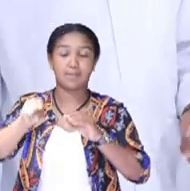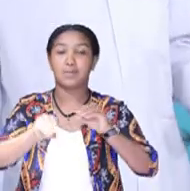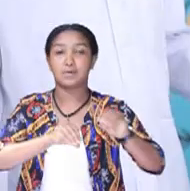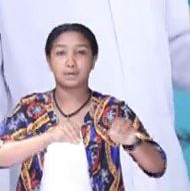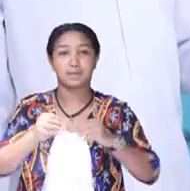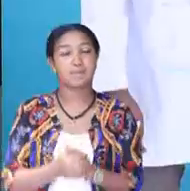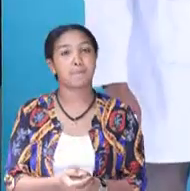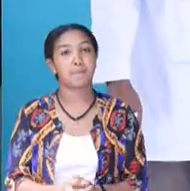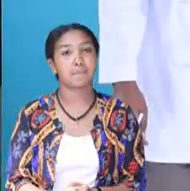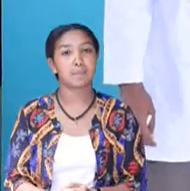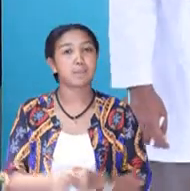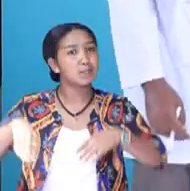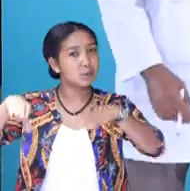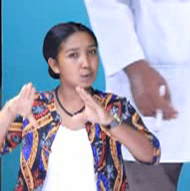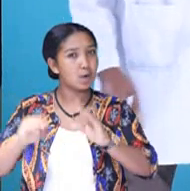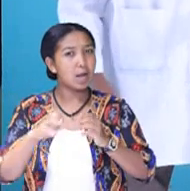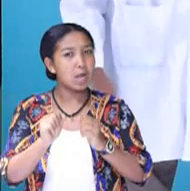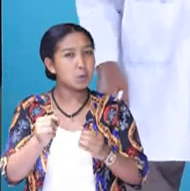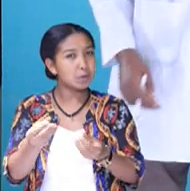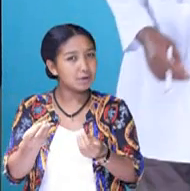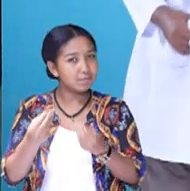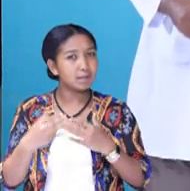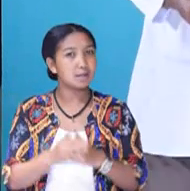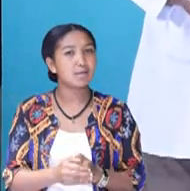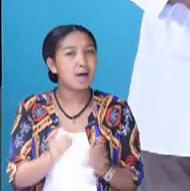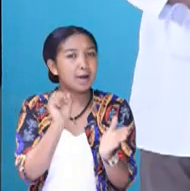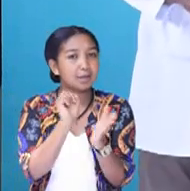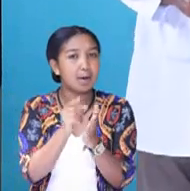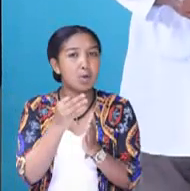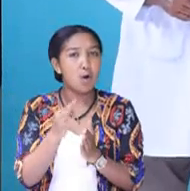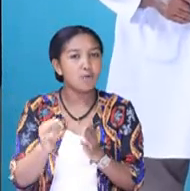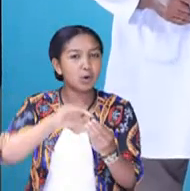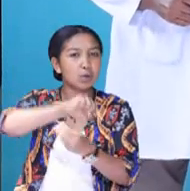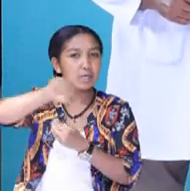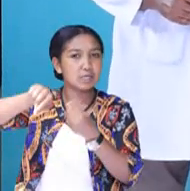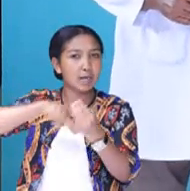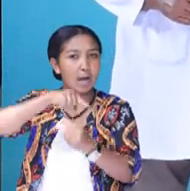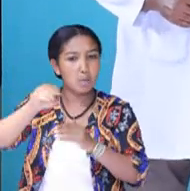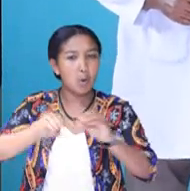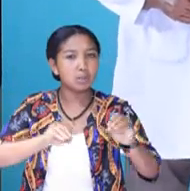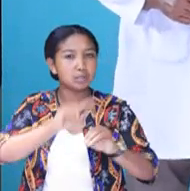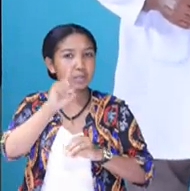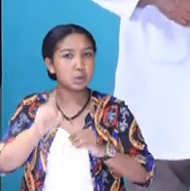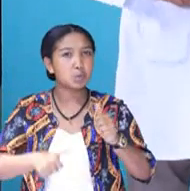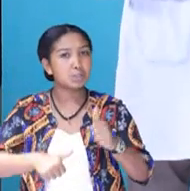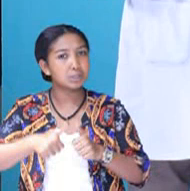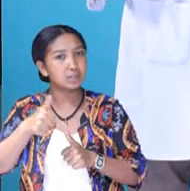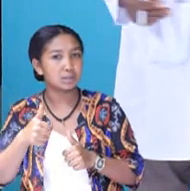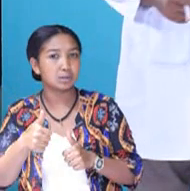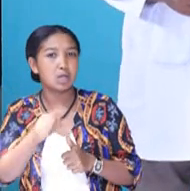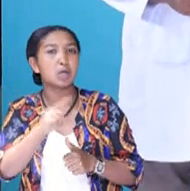motion. Students, can you give me an example of rotational motion which is faced